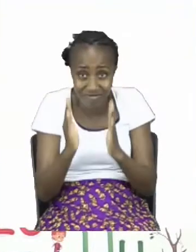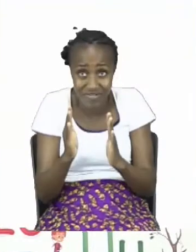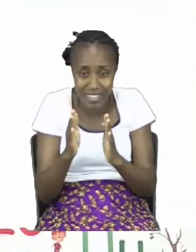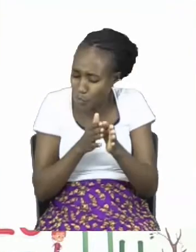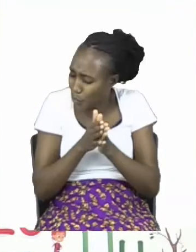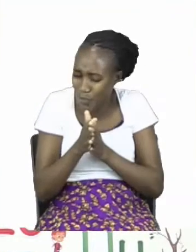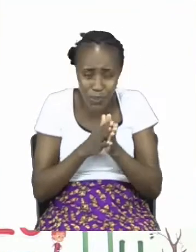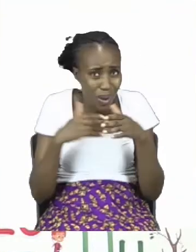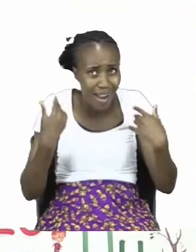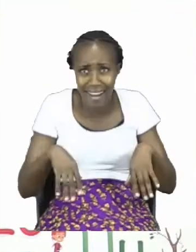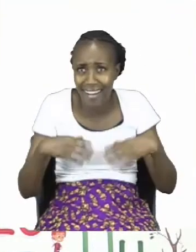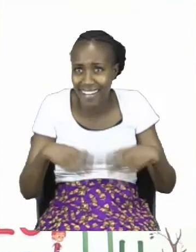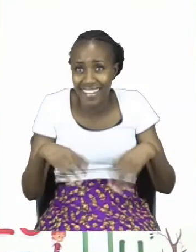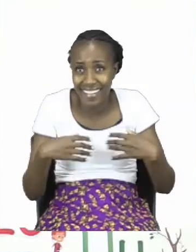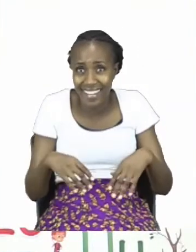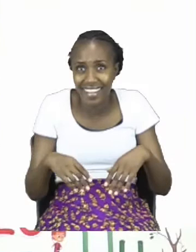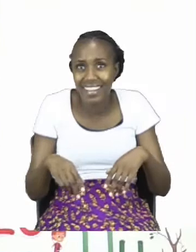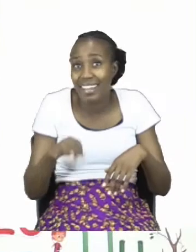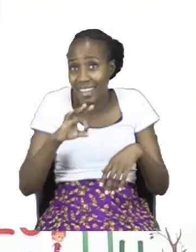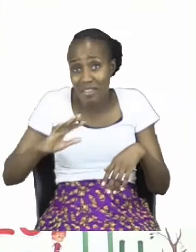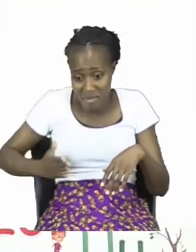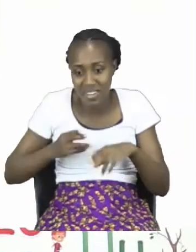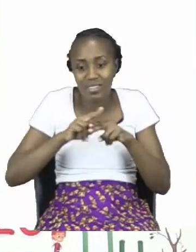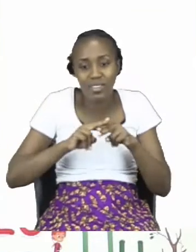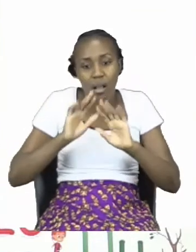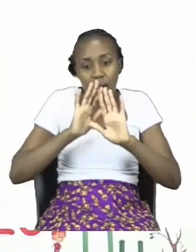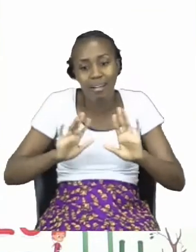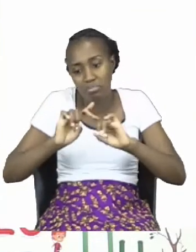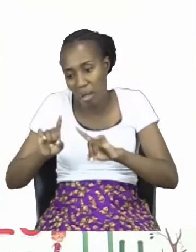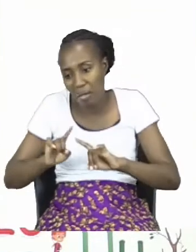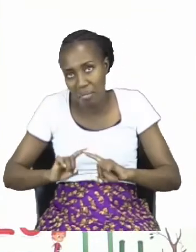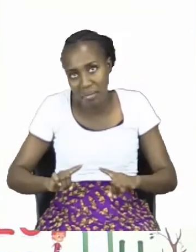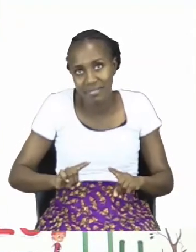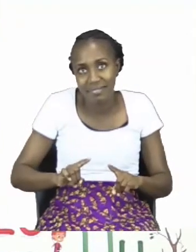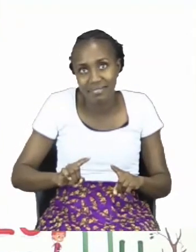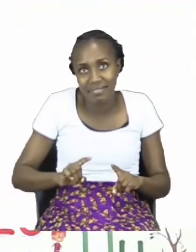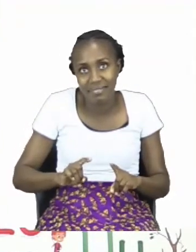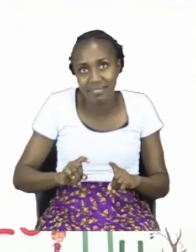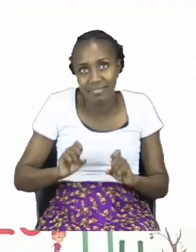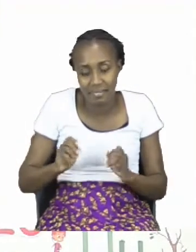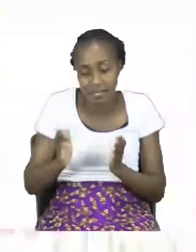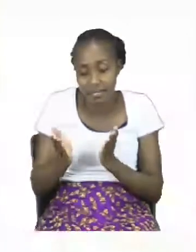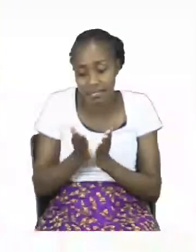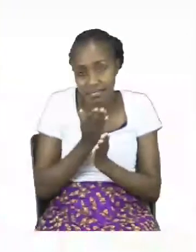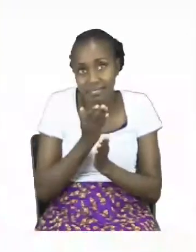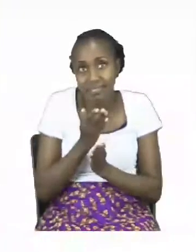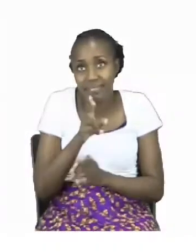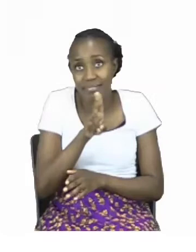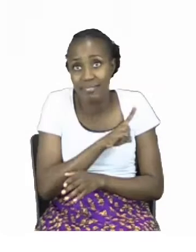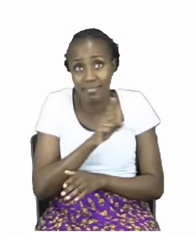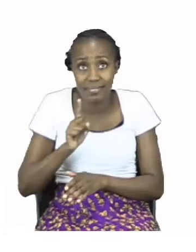attention. Don't forget you can use different colors for each word. Now we can move on to the next page, page